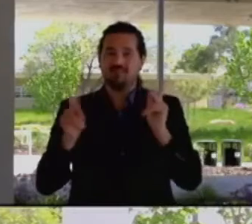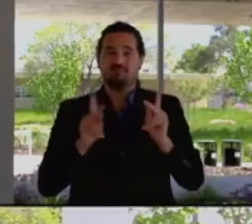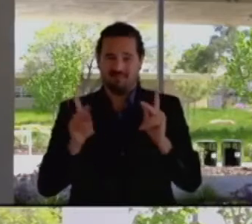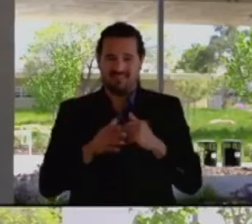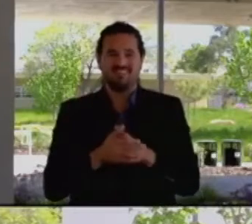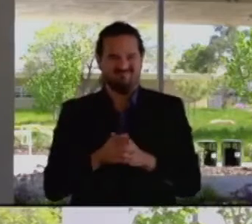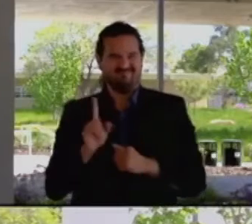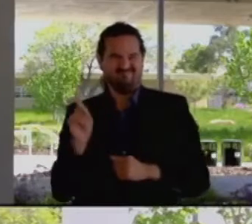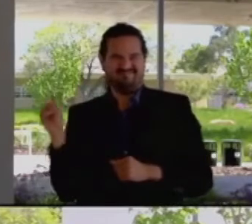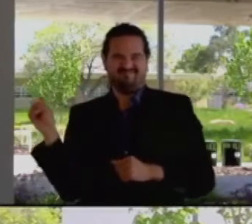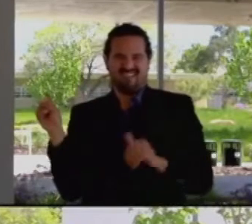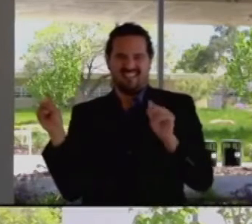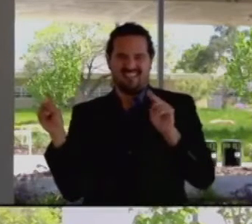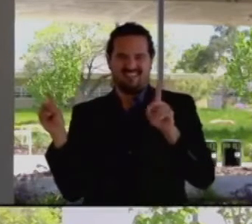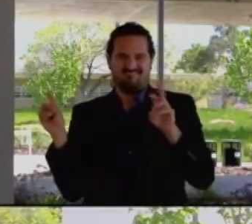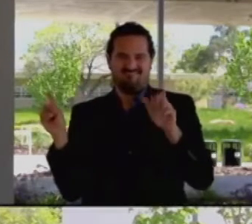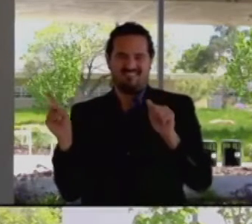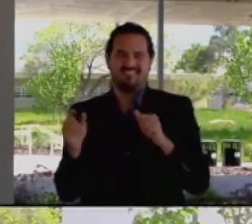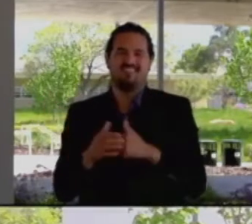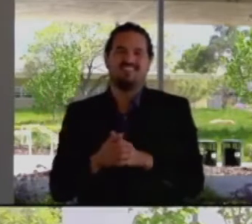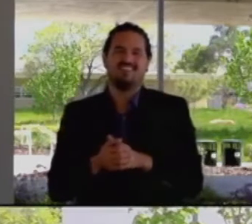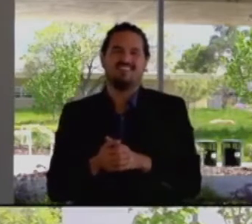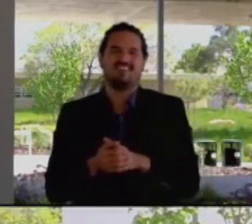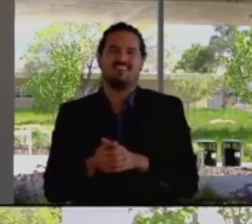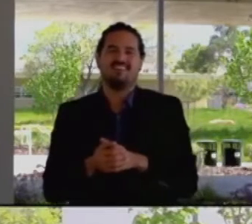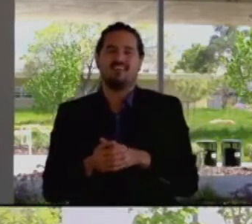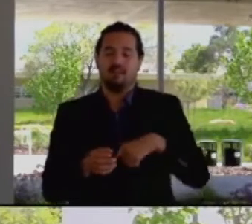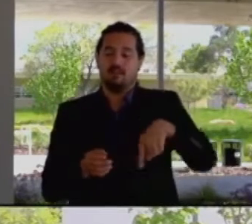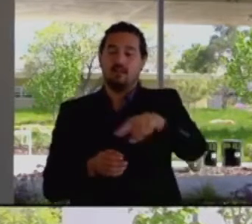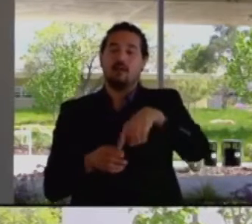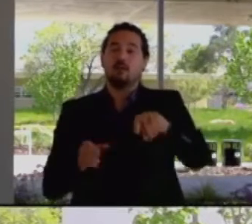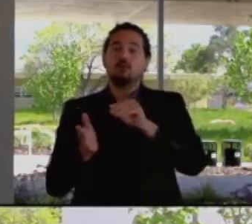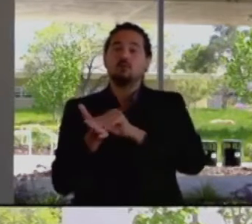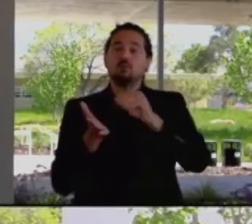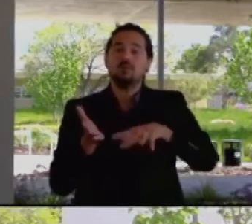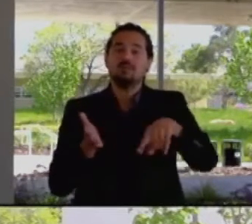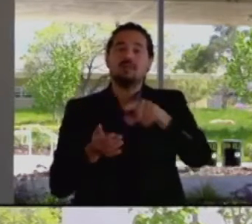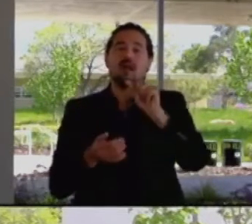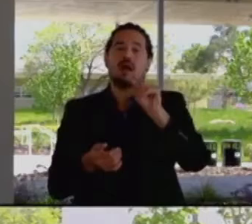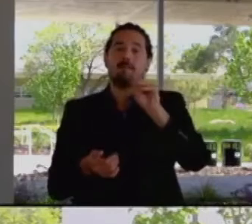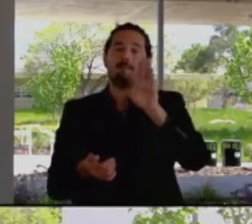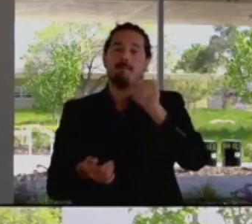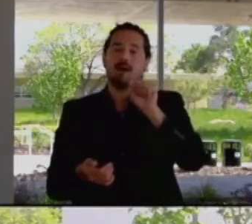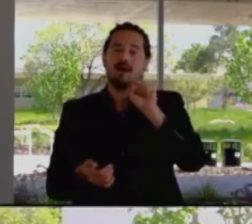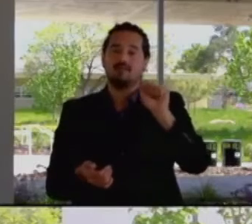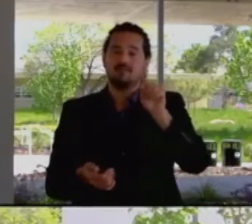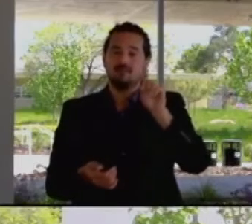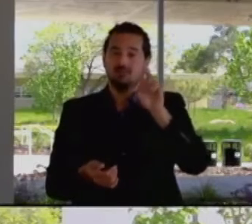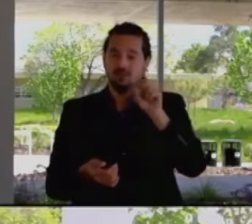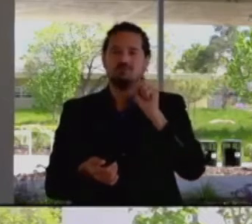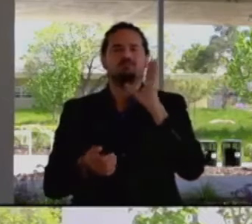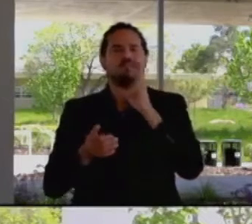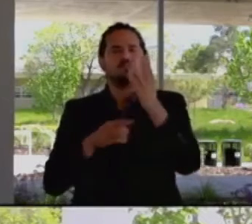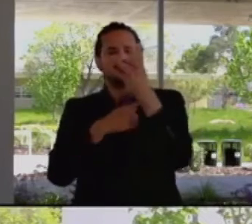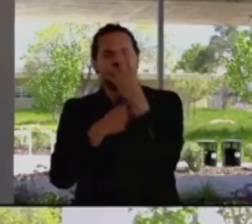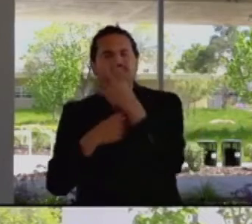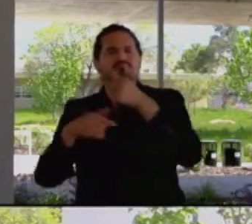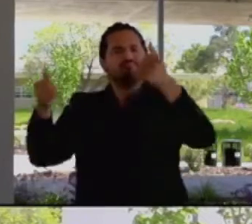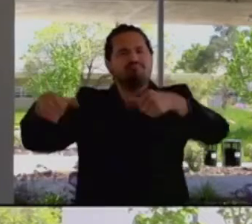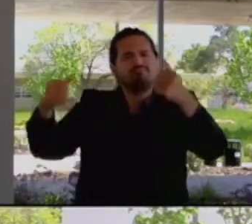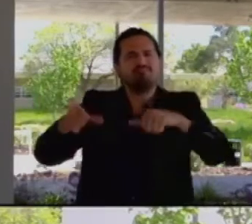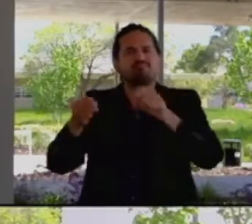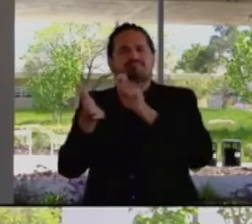doing is creating their own content and pushing that content out so that they learned about COVID-19, like kind of the 101 of it,